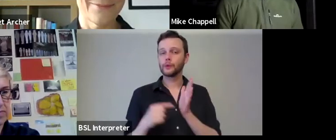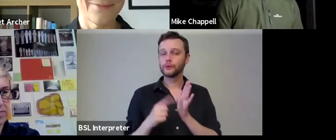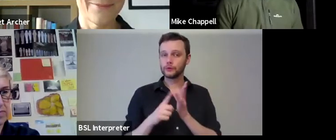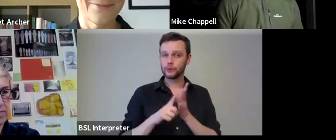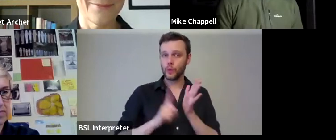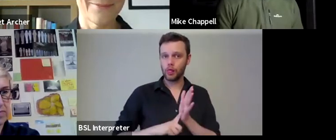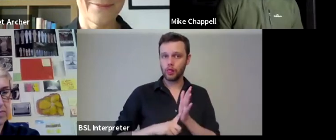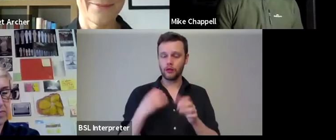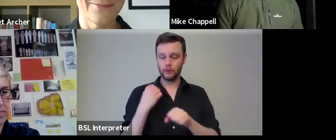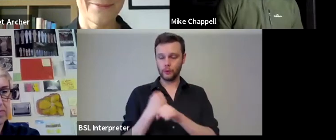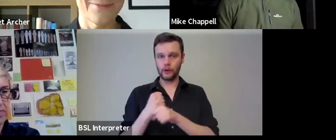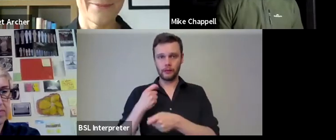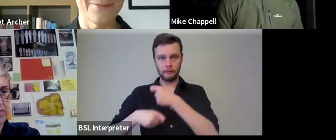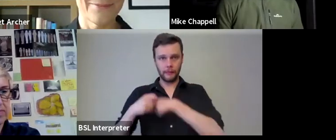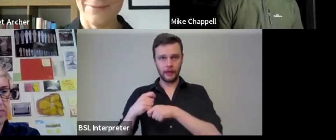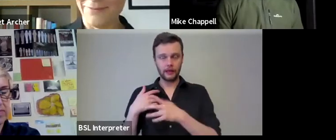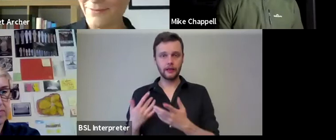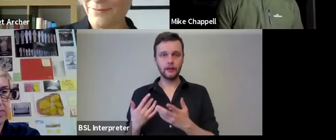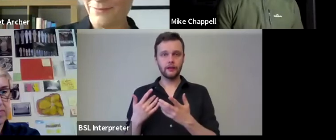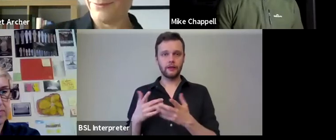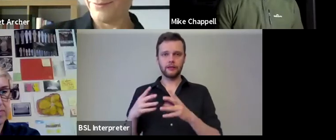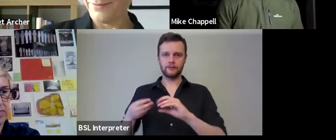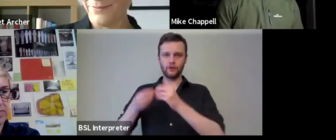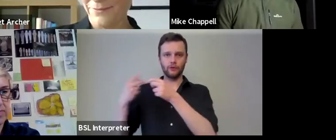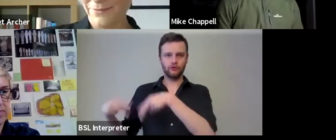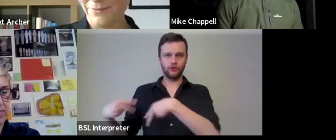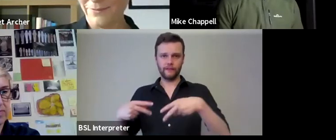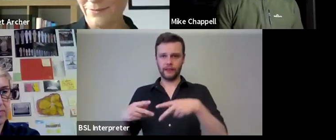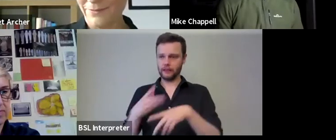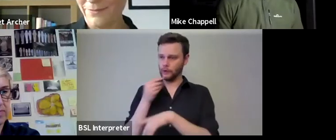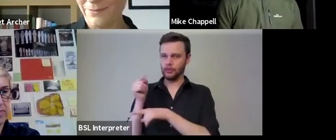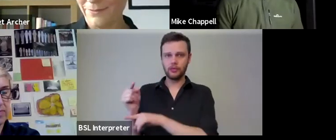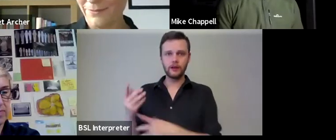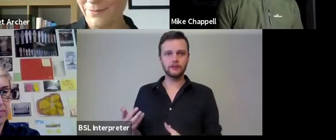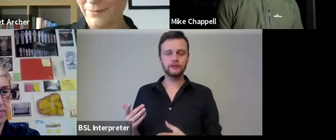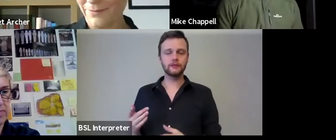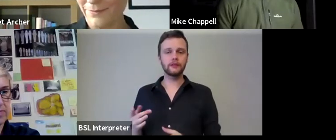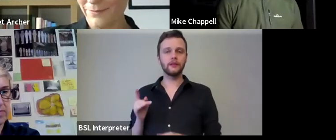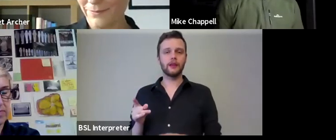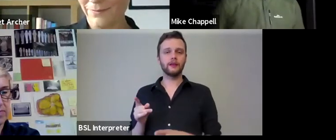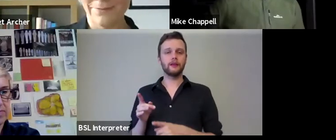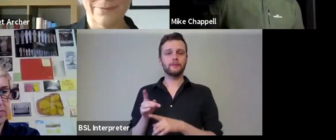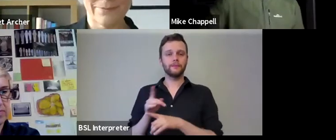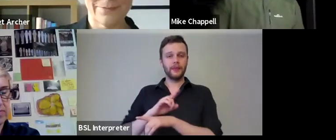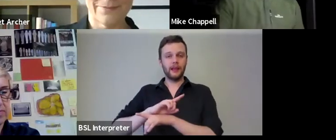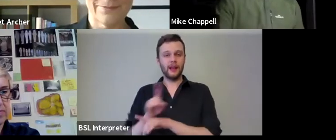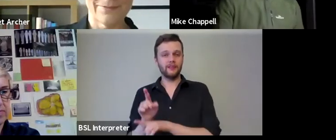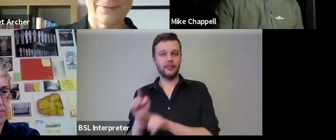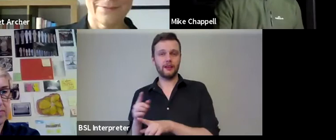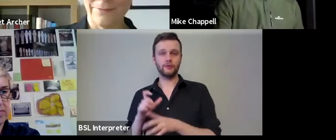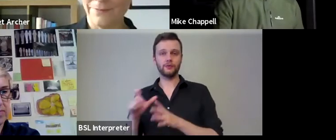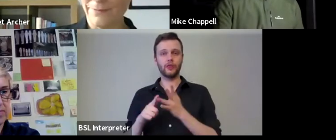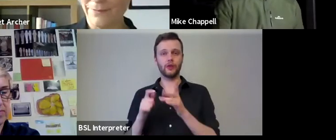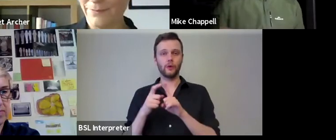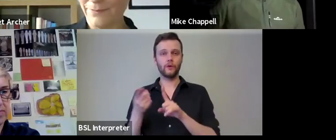that Google created in order to generate this choreography. And then what I did after this with the code from that, with